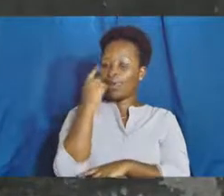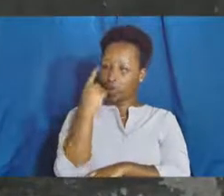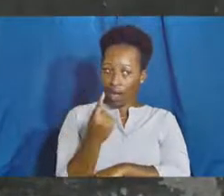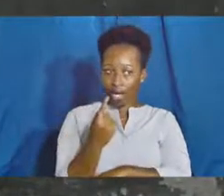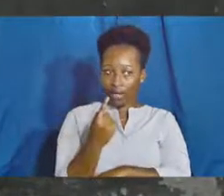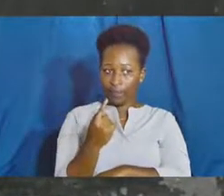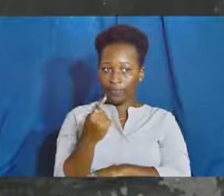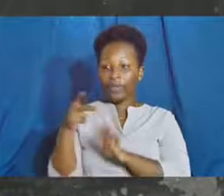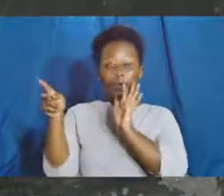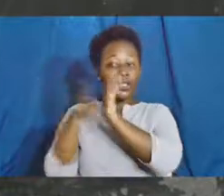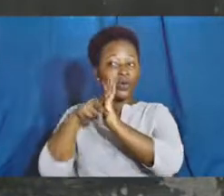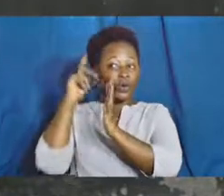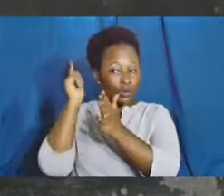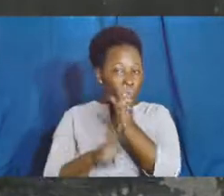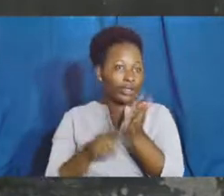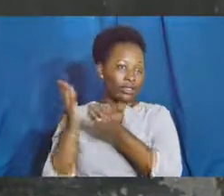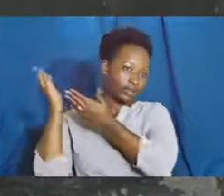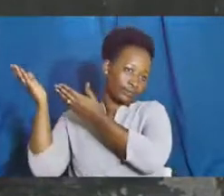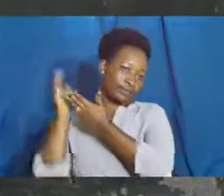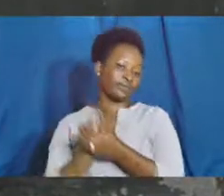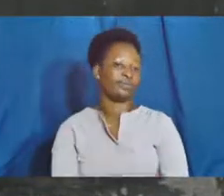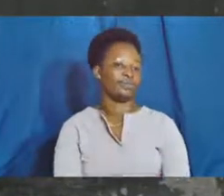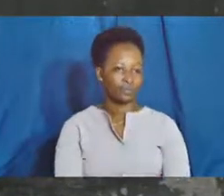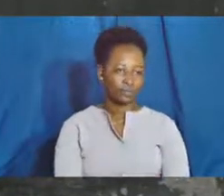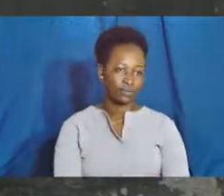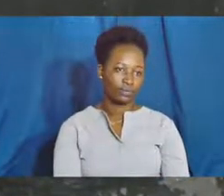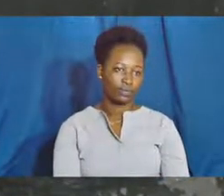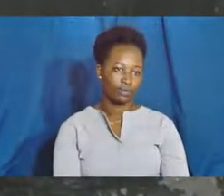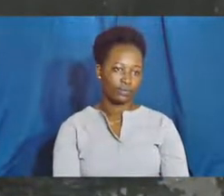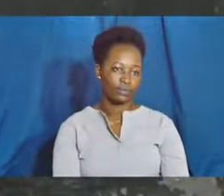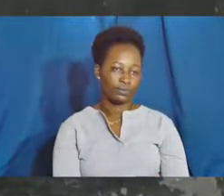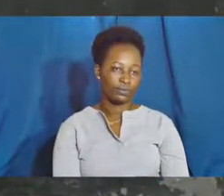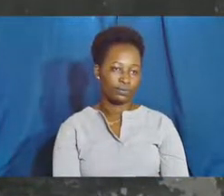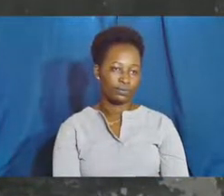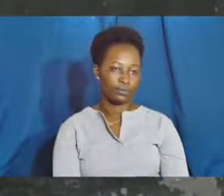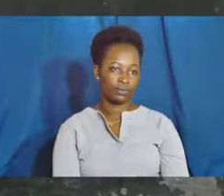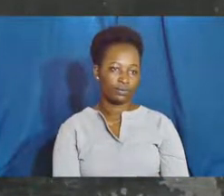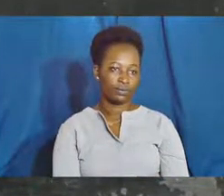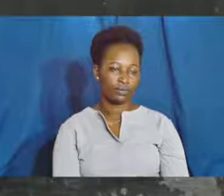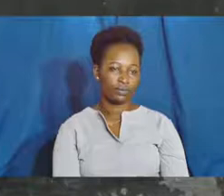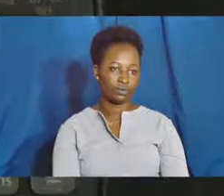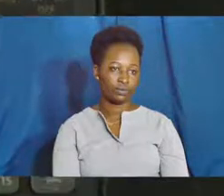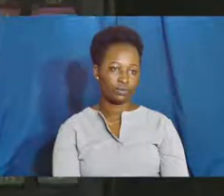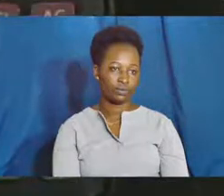I1 here would be equal to 80. No, no, that is negative